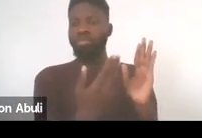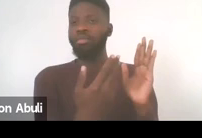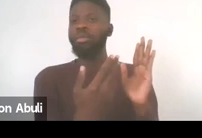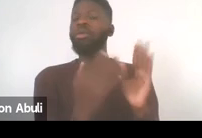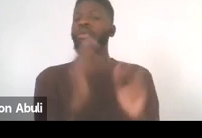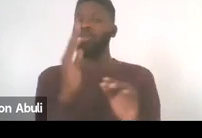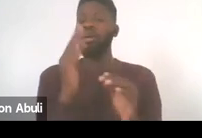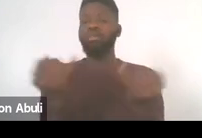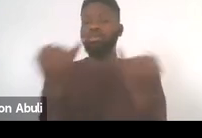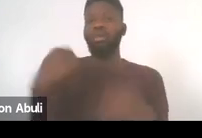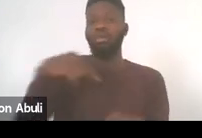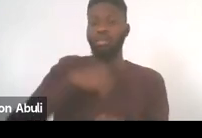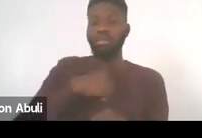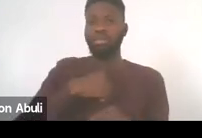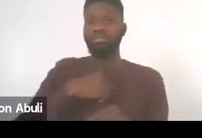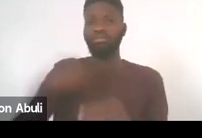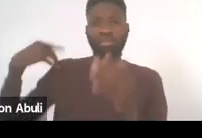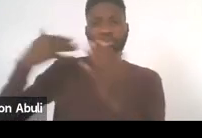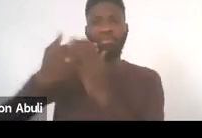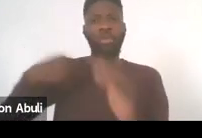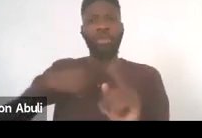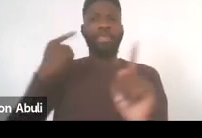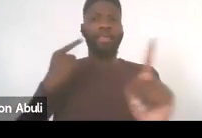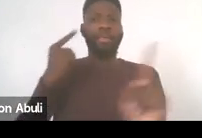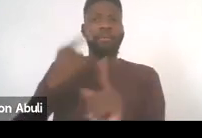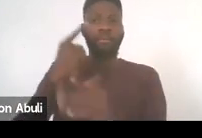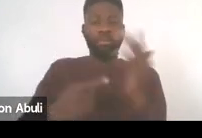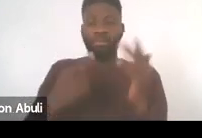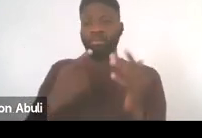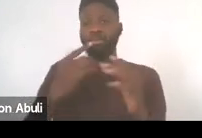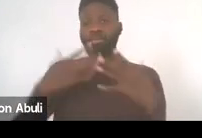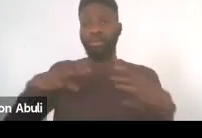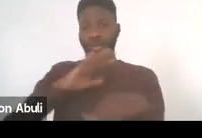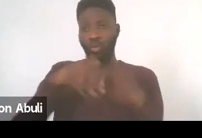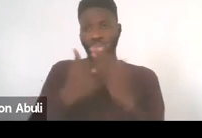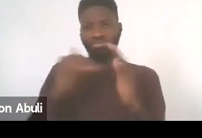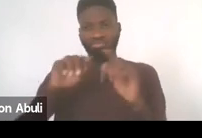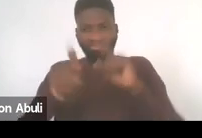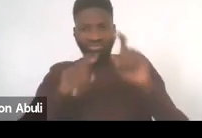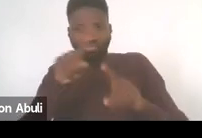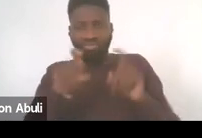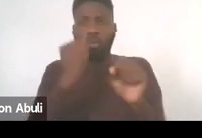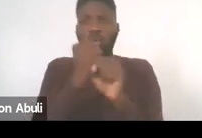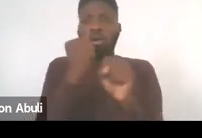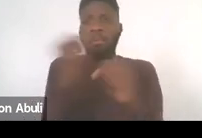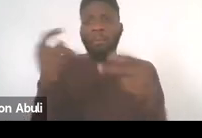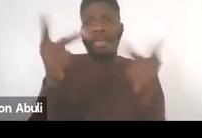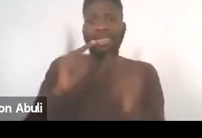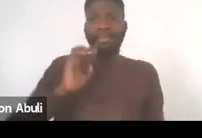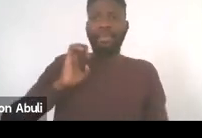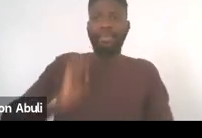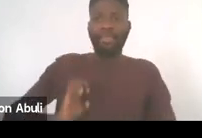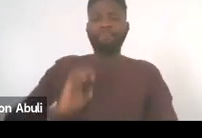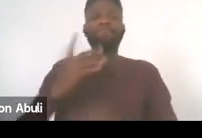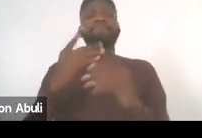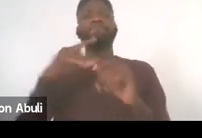really been looking forward to. So everyone who had those key questions of workplace ethics and questions around